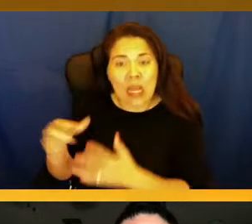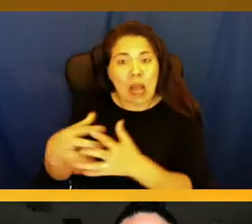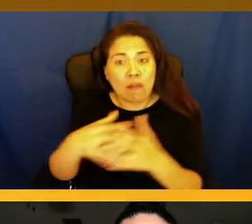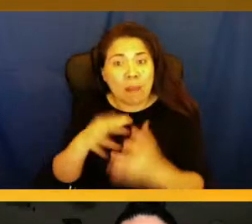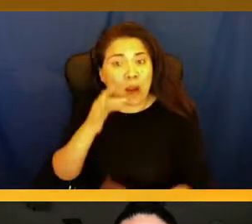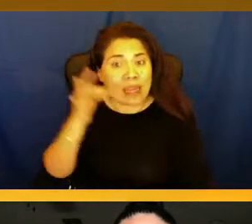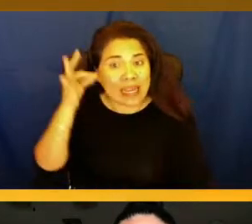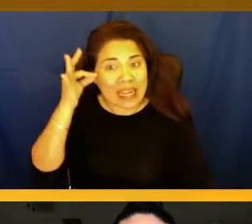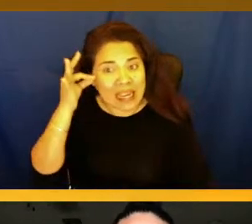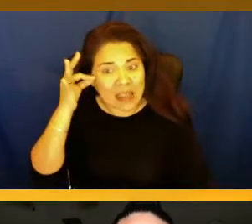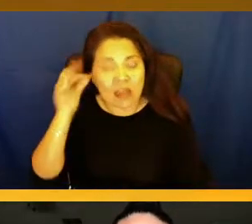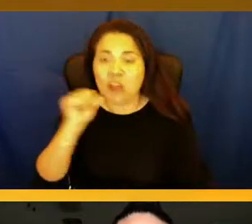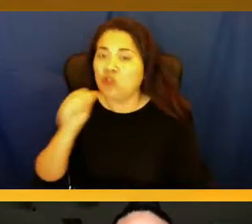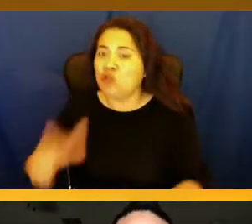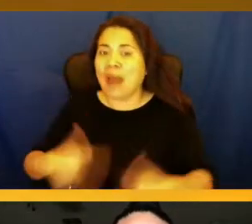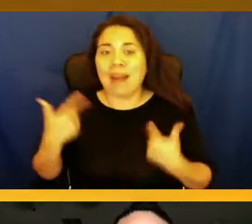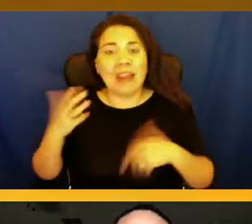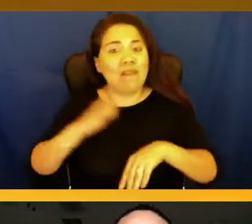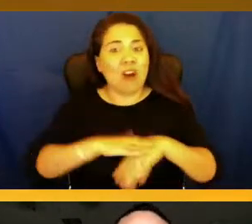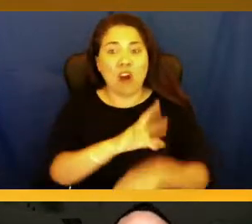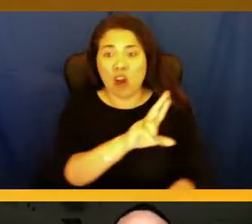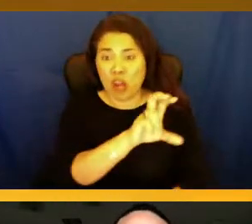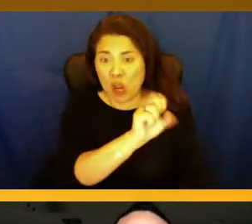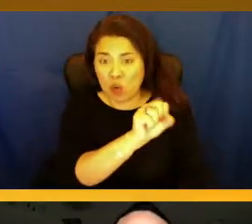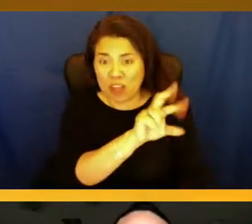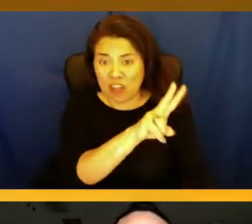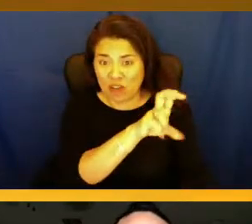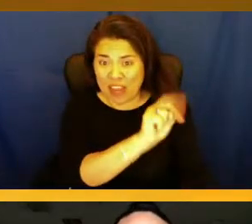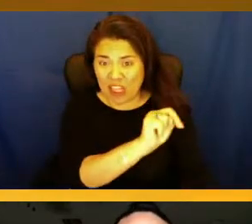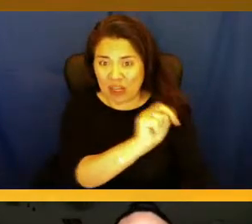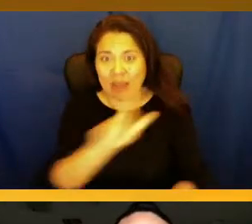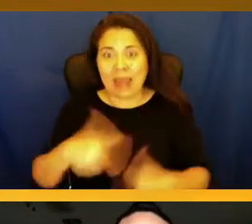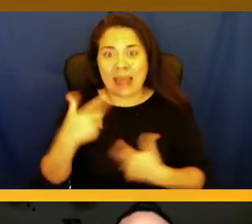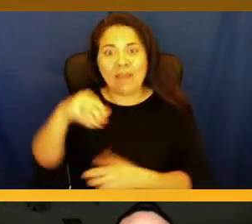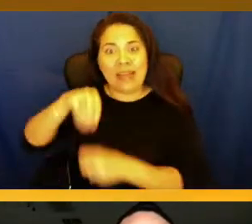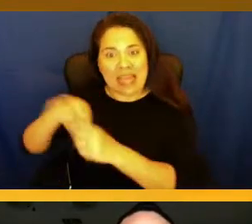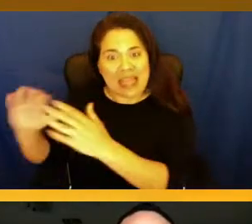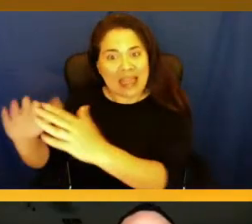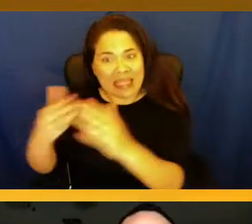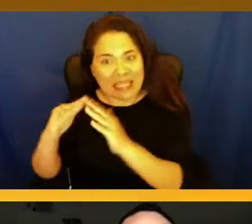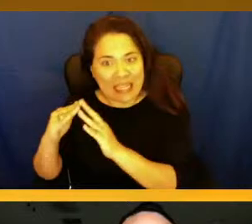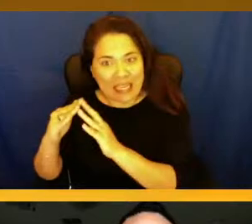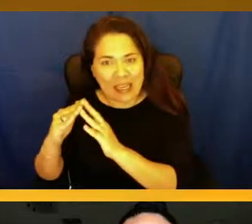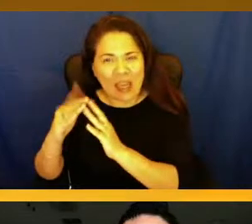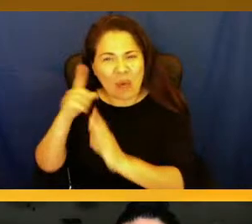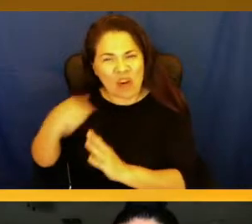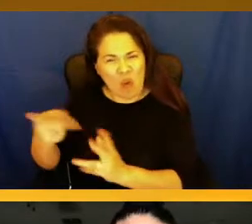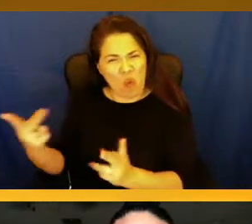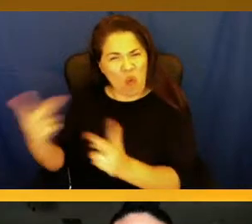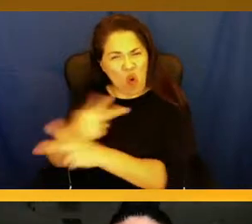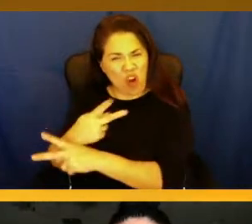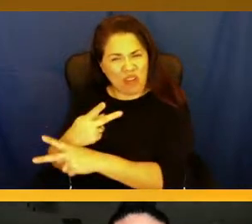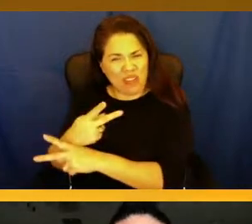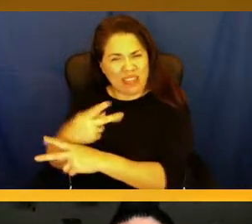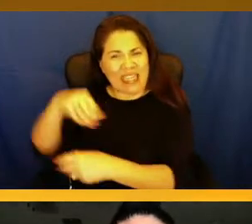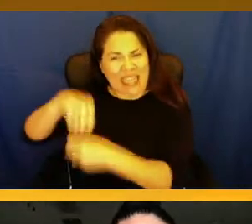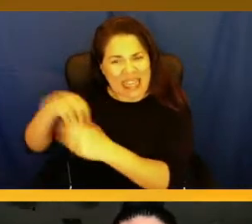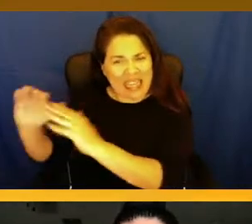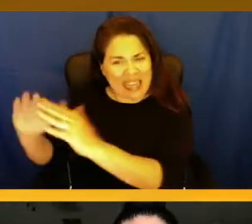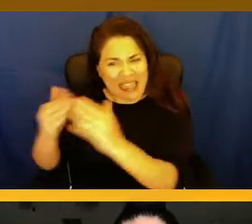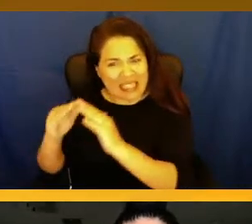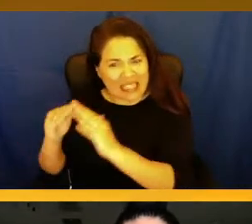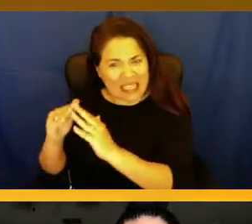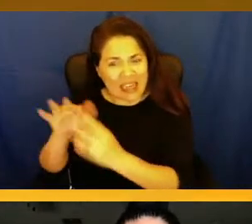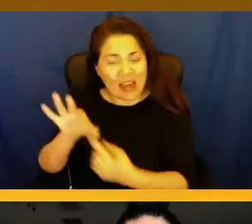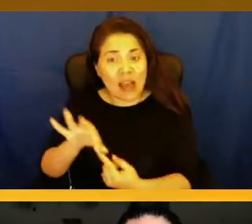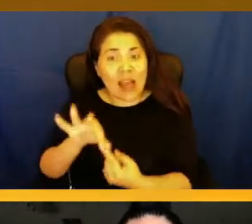of reservations in our cities, and we know that they're doing worse in our cities, especially